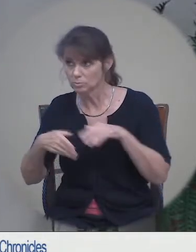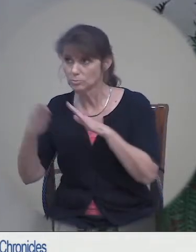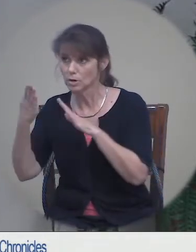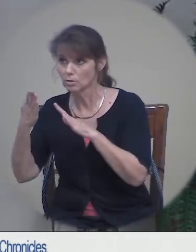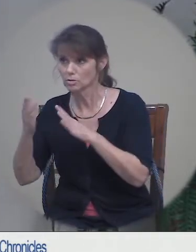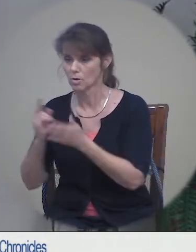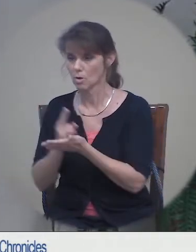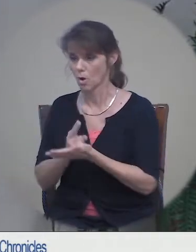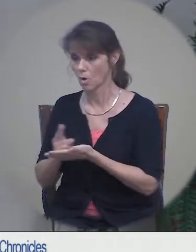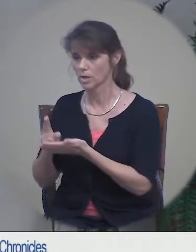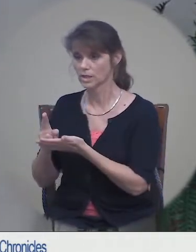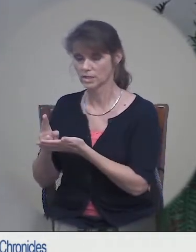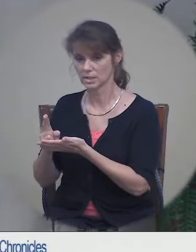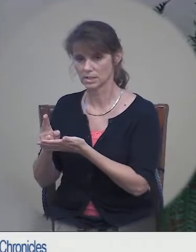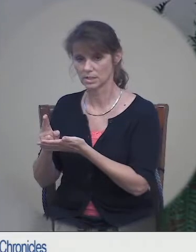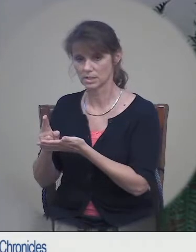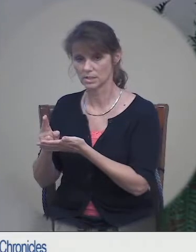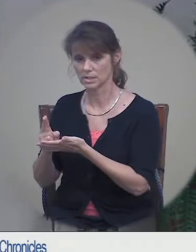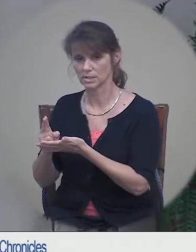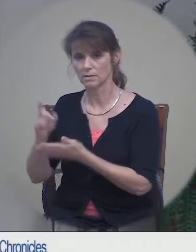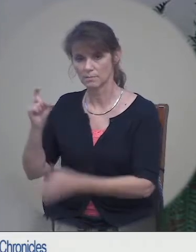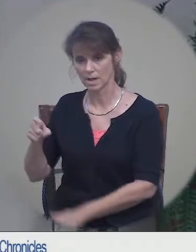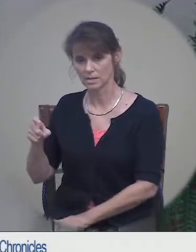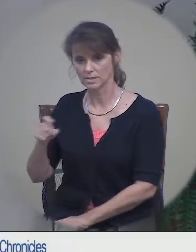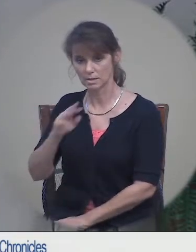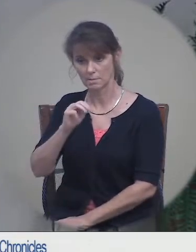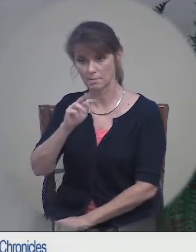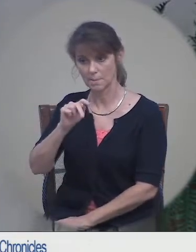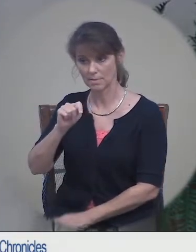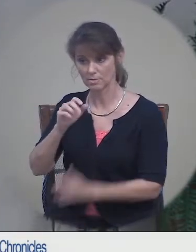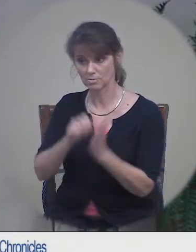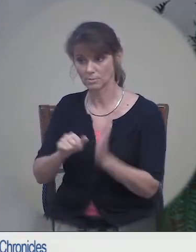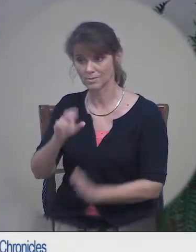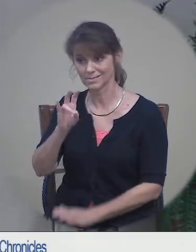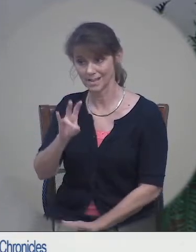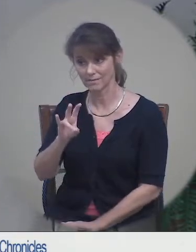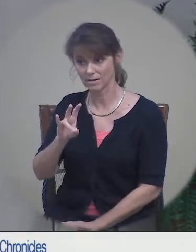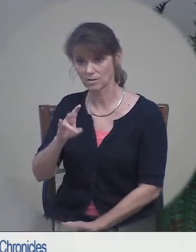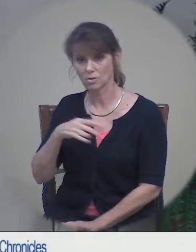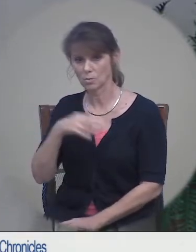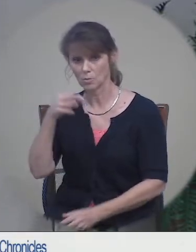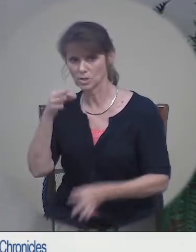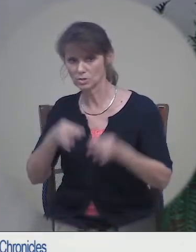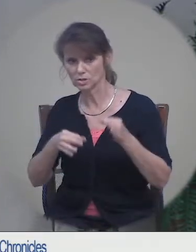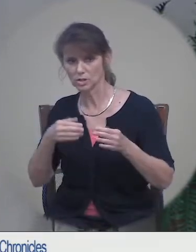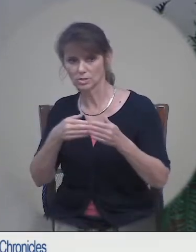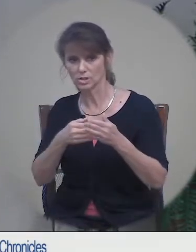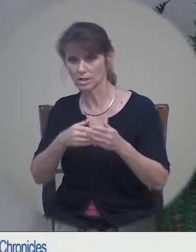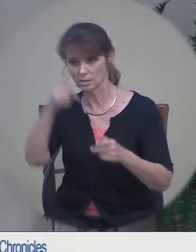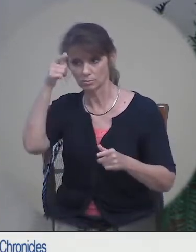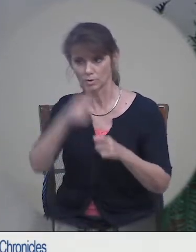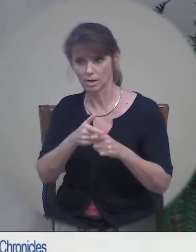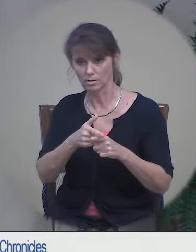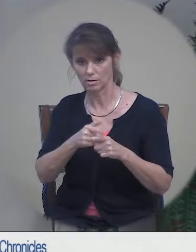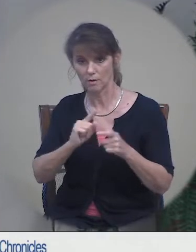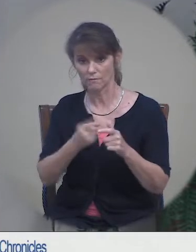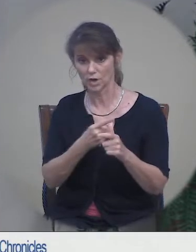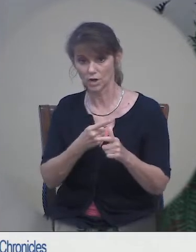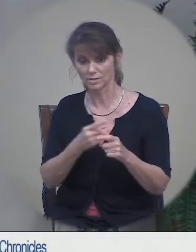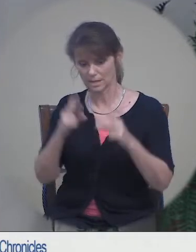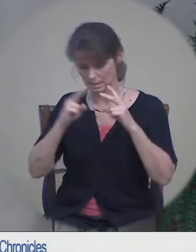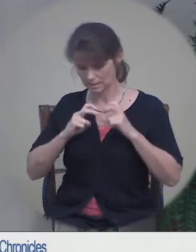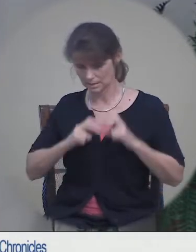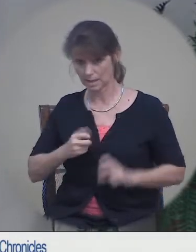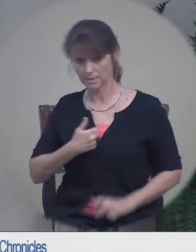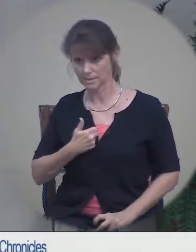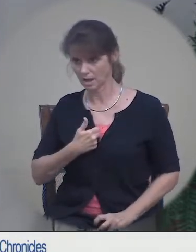New Testament examples of that? What about in Matthew chapter 7 when we're judging our own brother? What are you supposed to do first? Look at yourself,